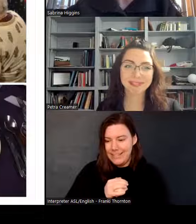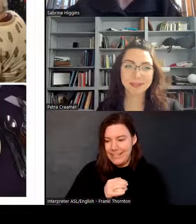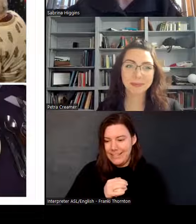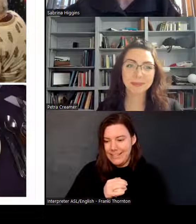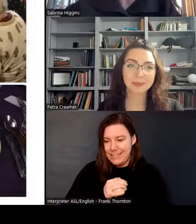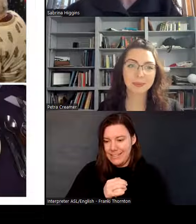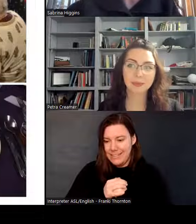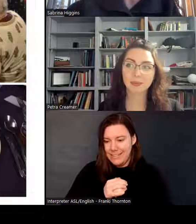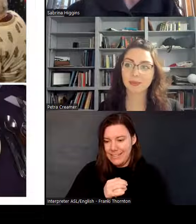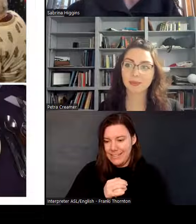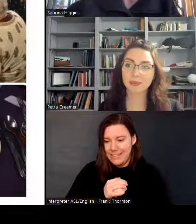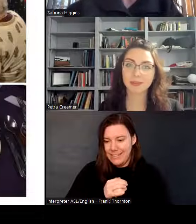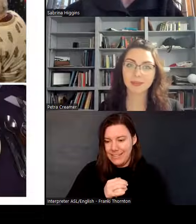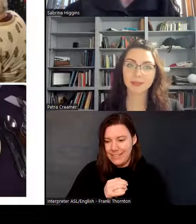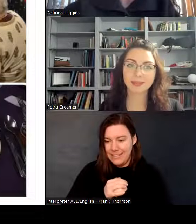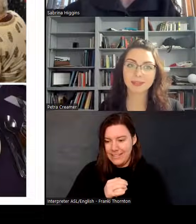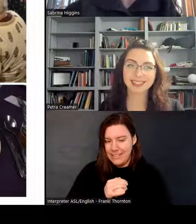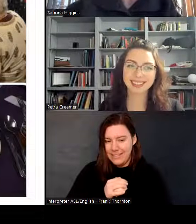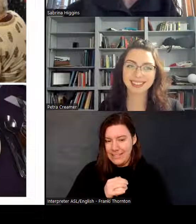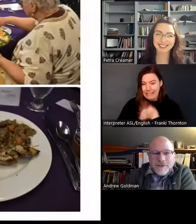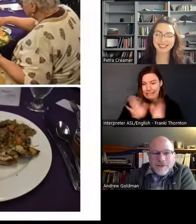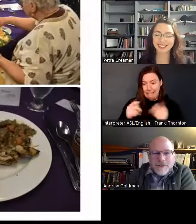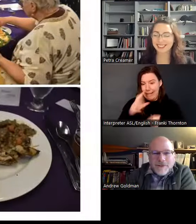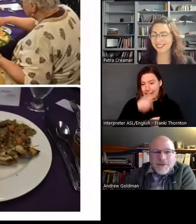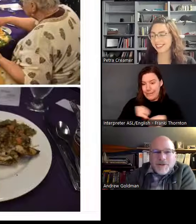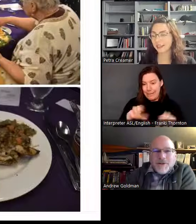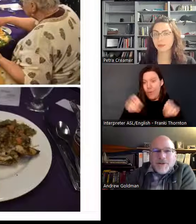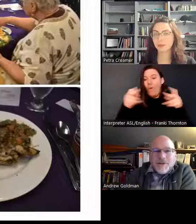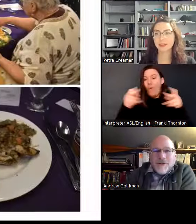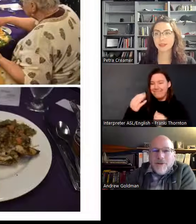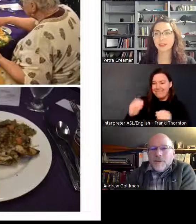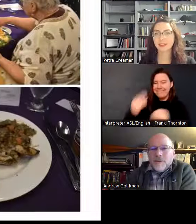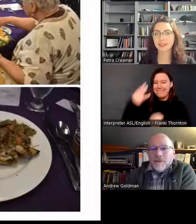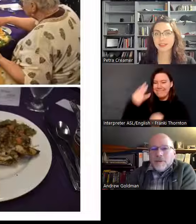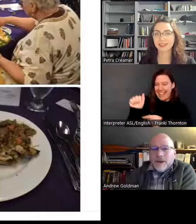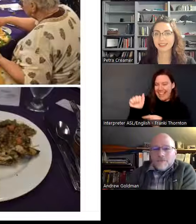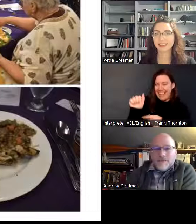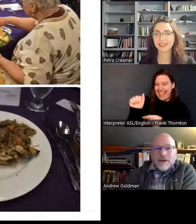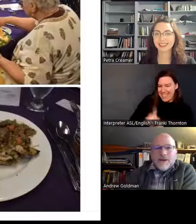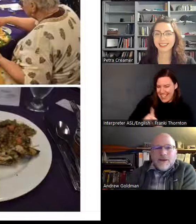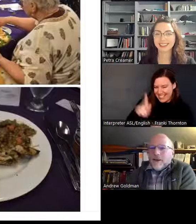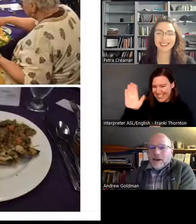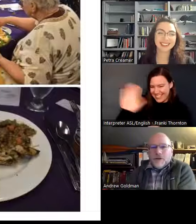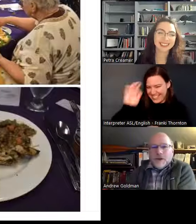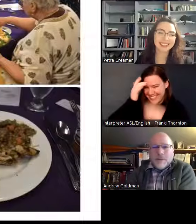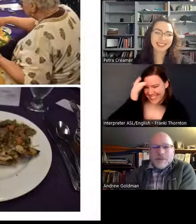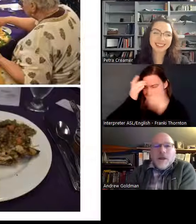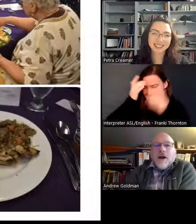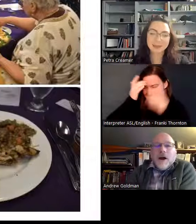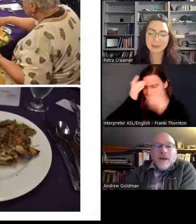just pick up here for a second until Andy gets back on. There we go. Oh, there you go, Andy. I don't know what